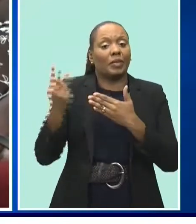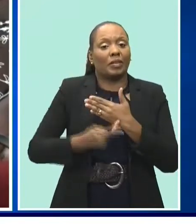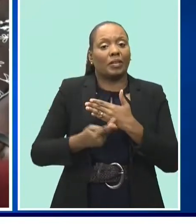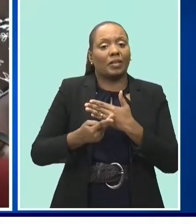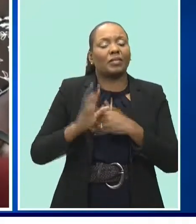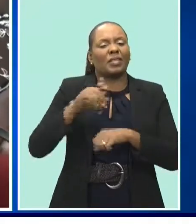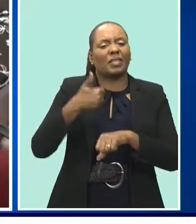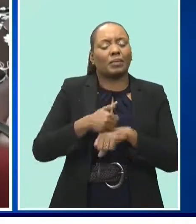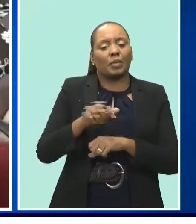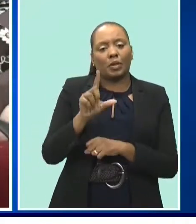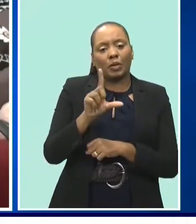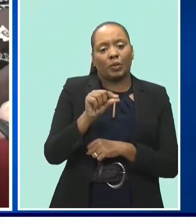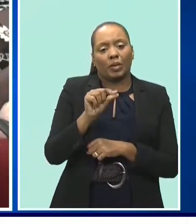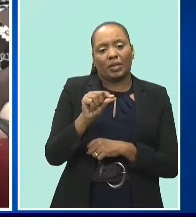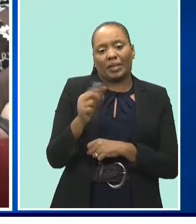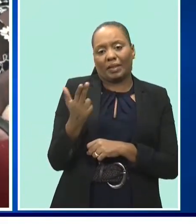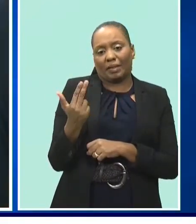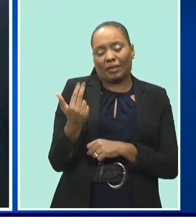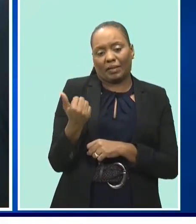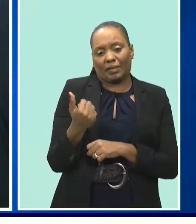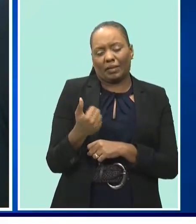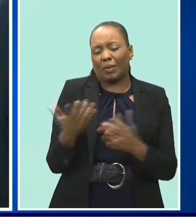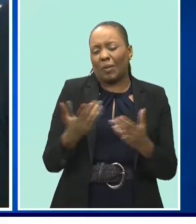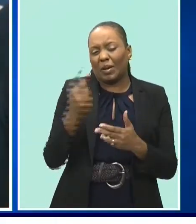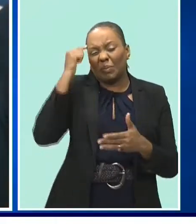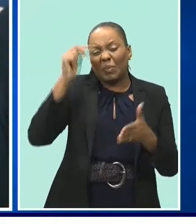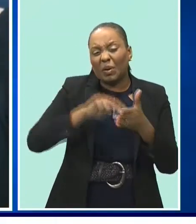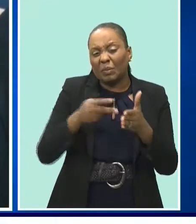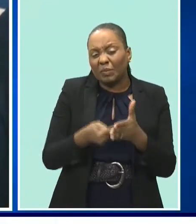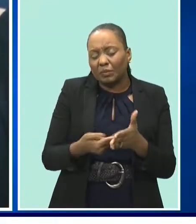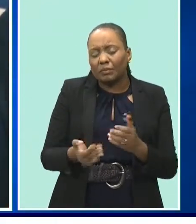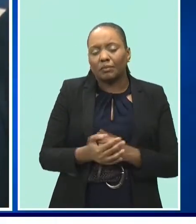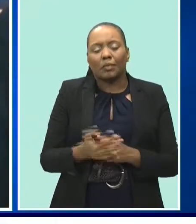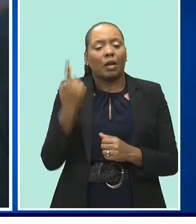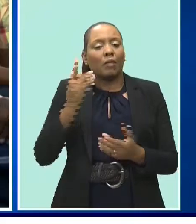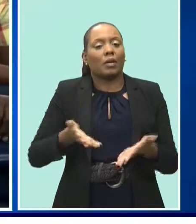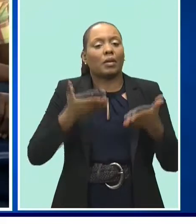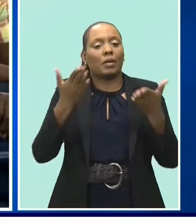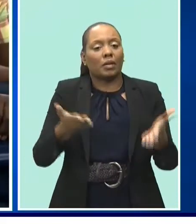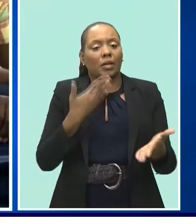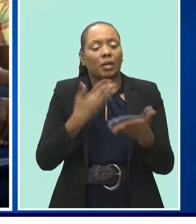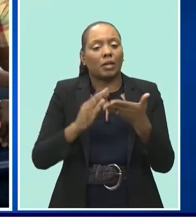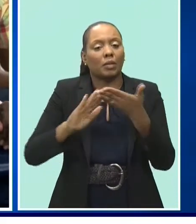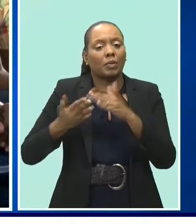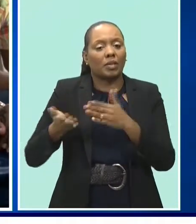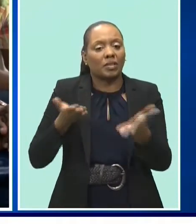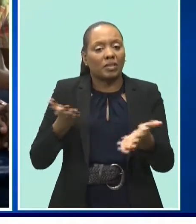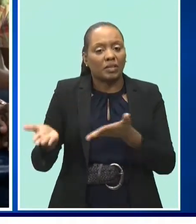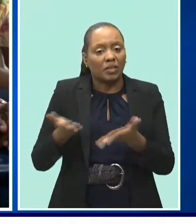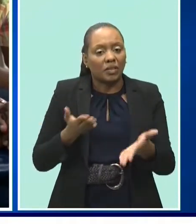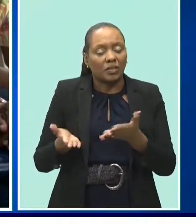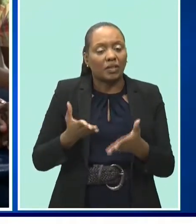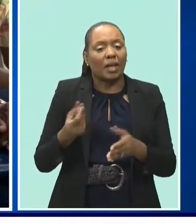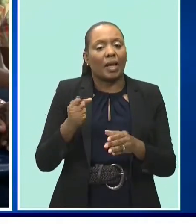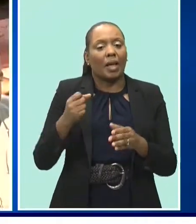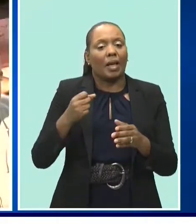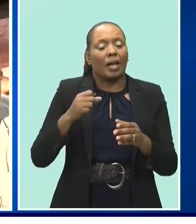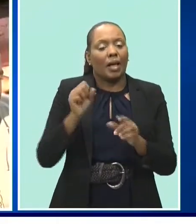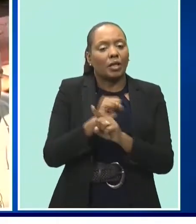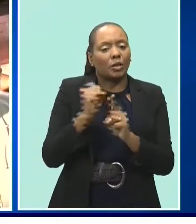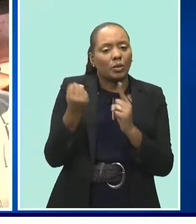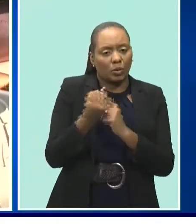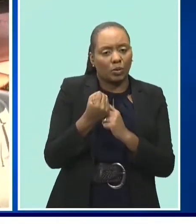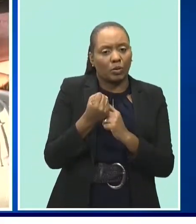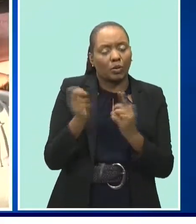in 2013. Its ultimate purpose is to provide social welfare and community services as well as projects for